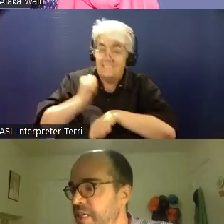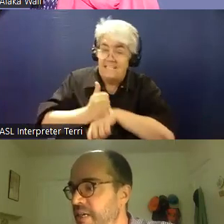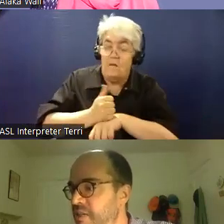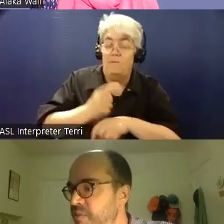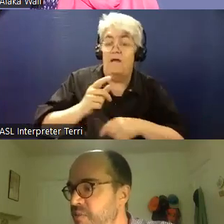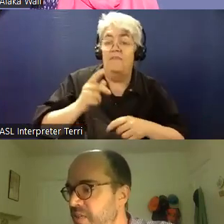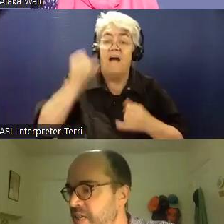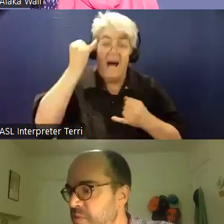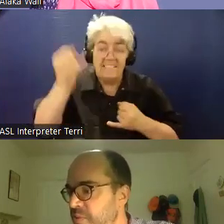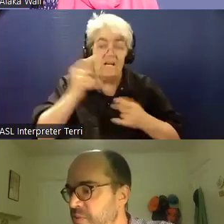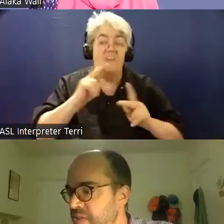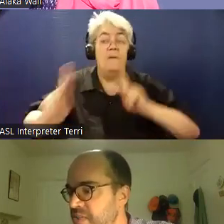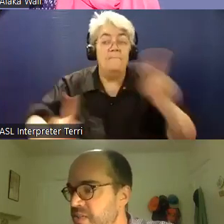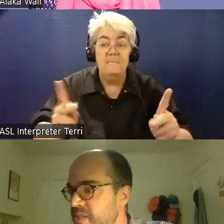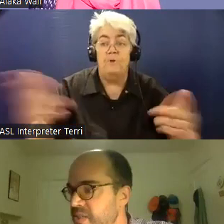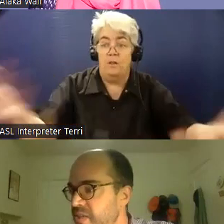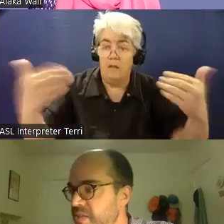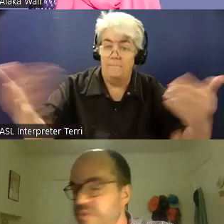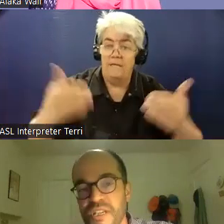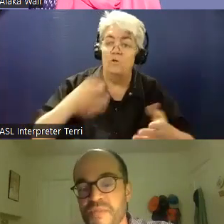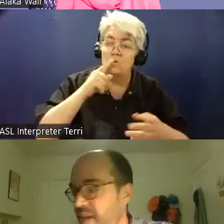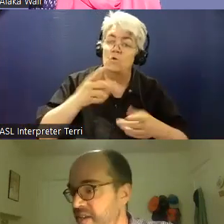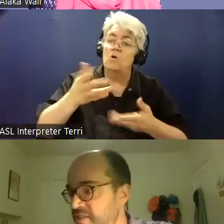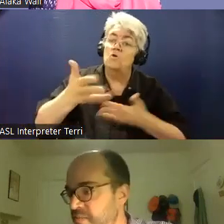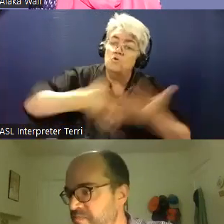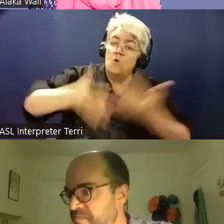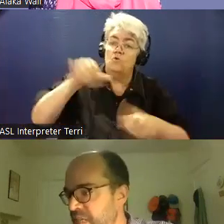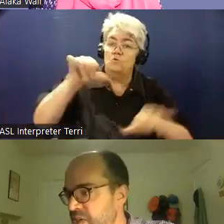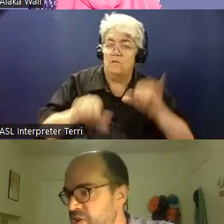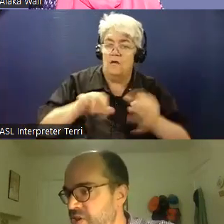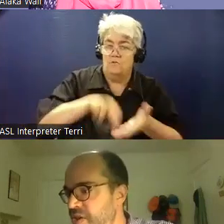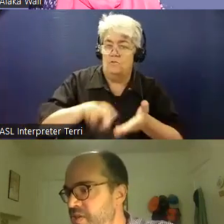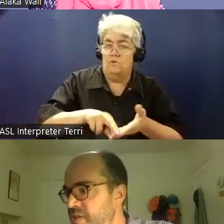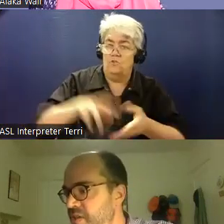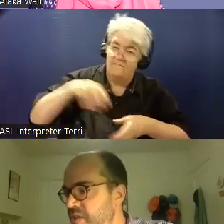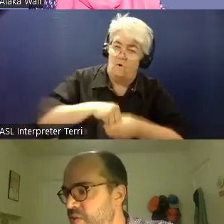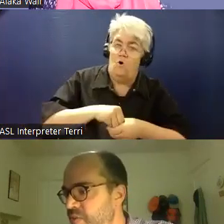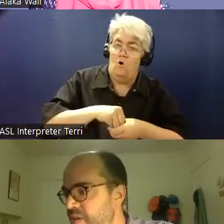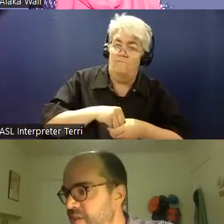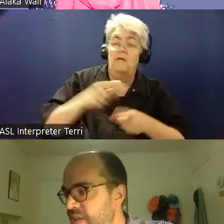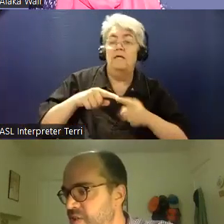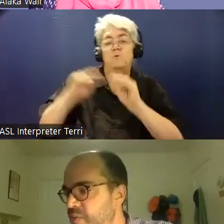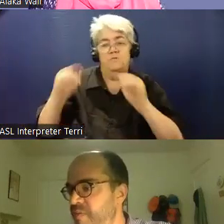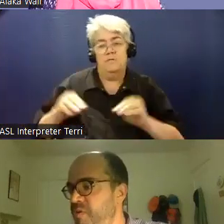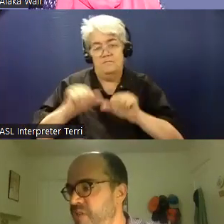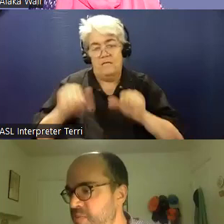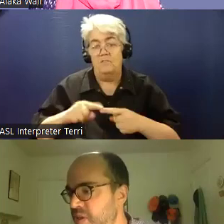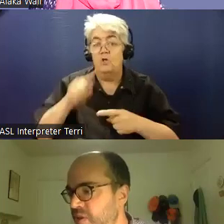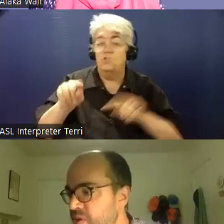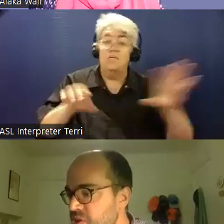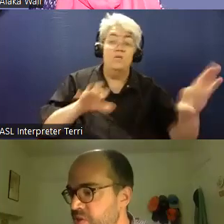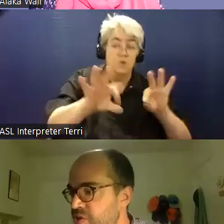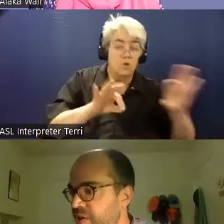research and community engagement processes based in museum science. She curates the North American collection, one of the